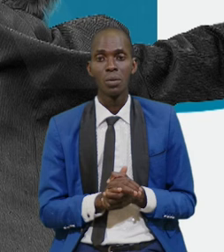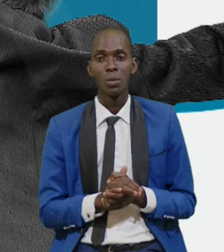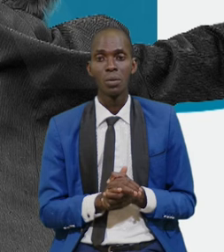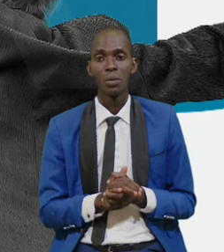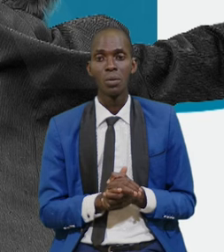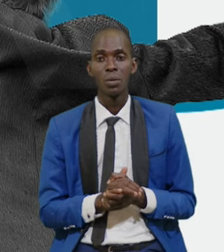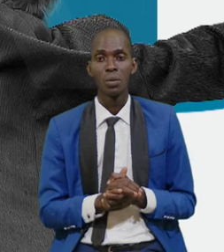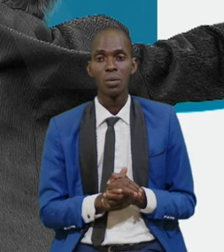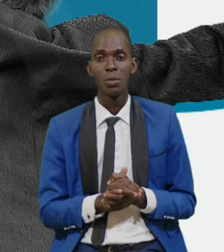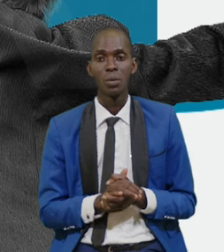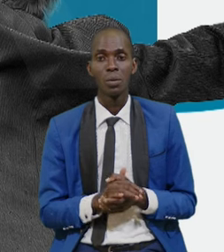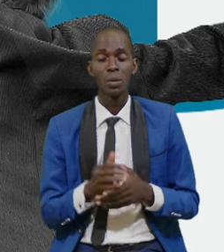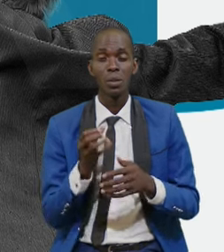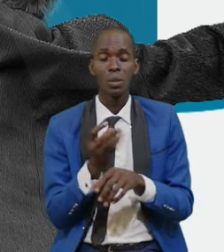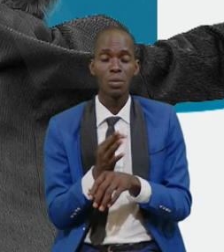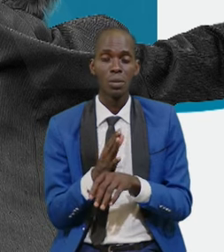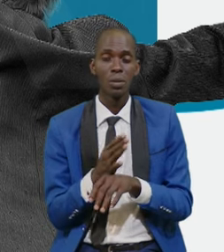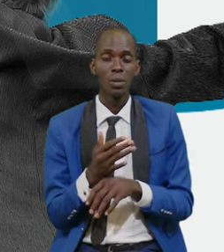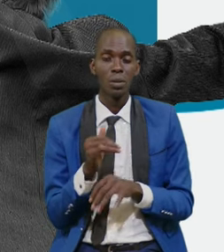Just stay where you are.